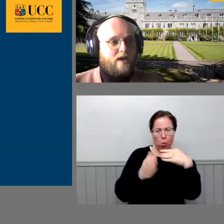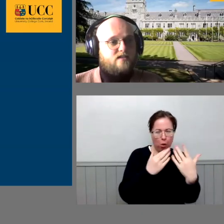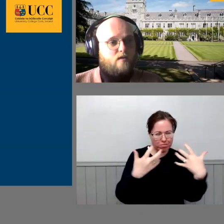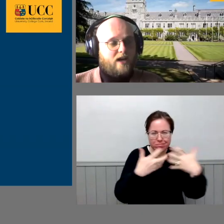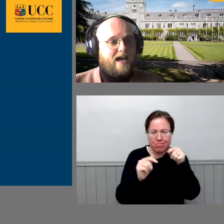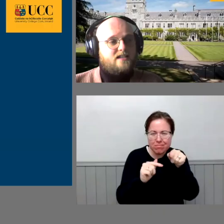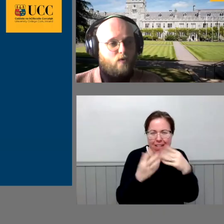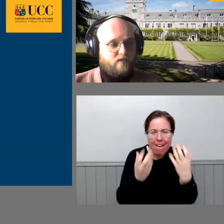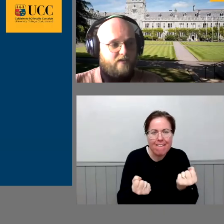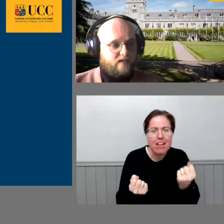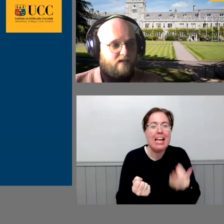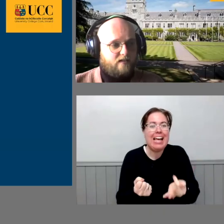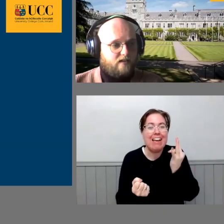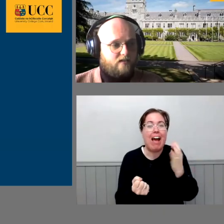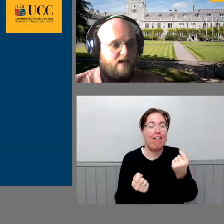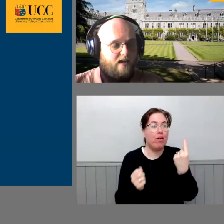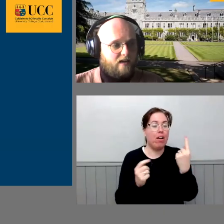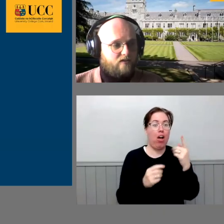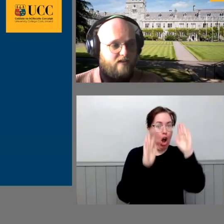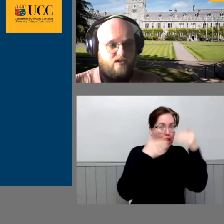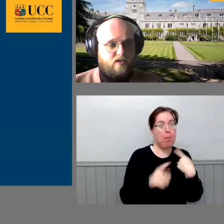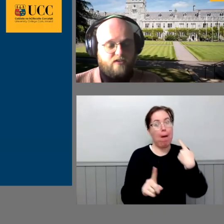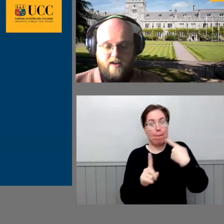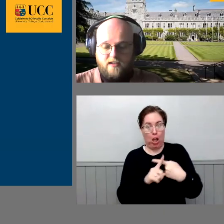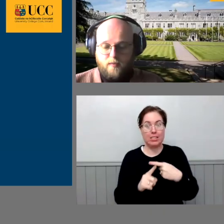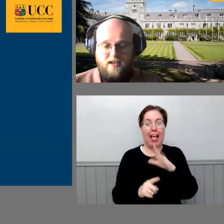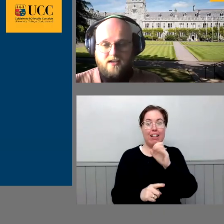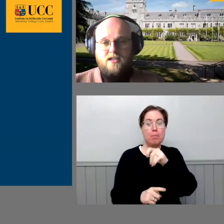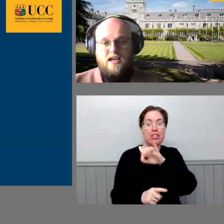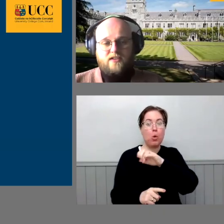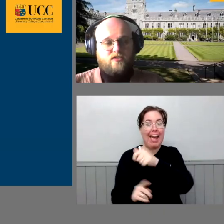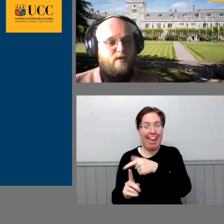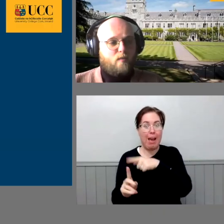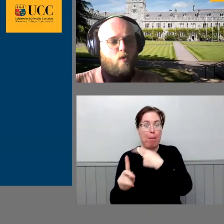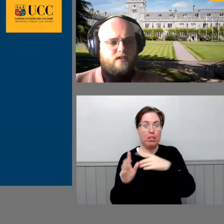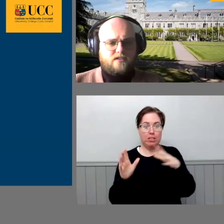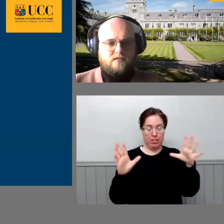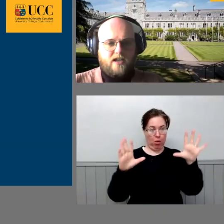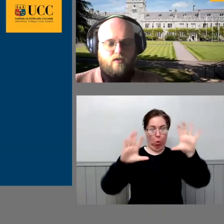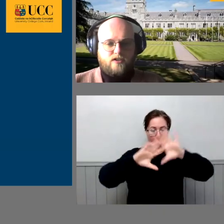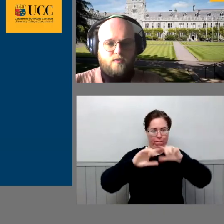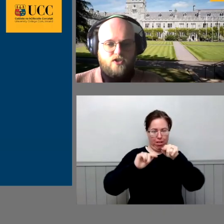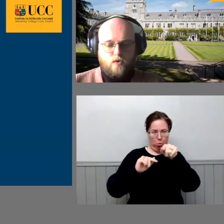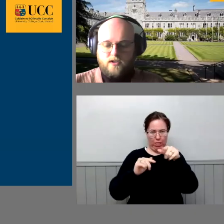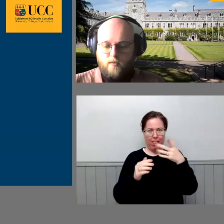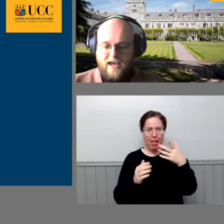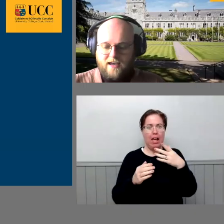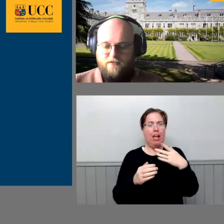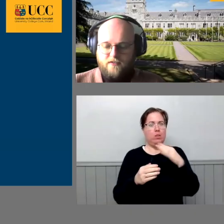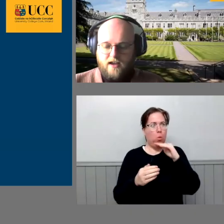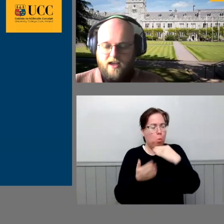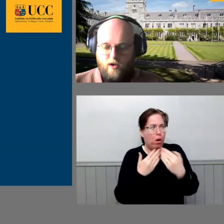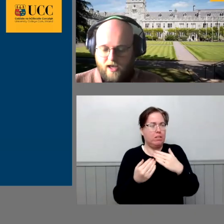needs when someone has both of these identities, and that intersectional understanding being extremely important in order to ensure